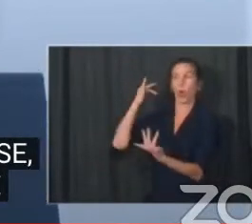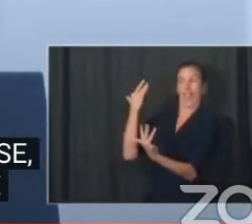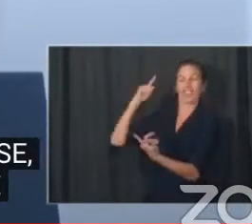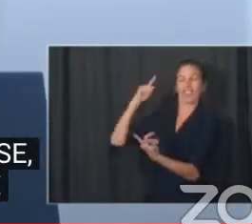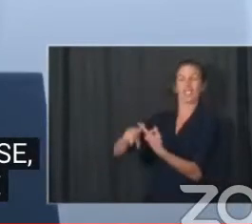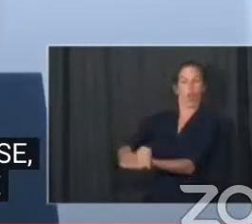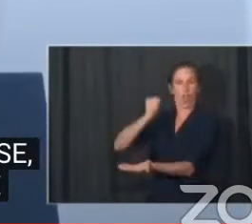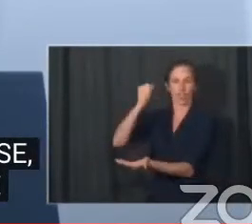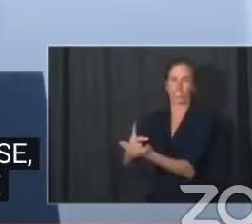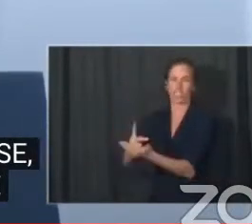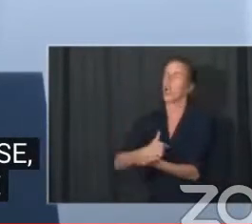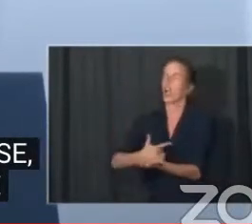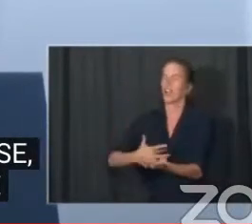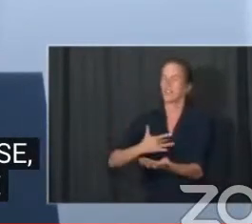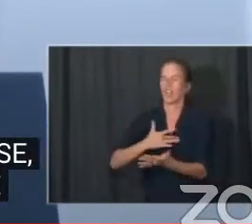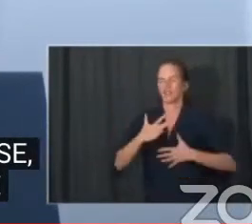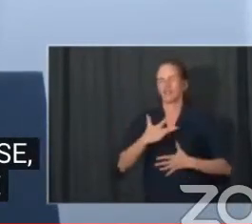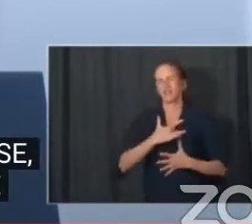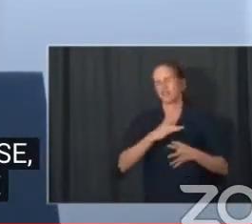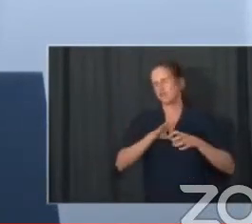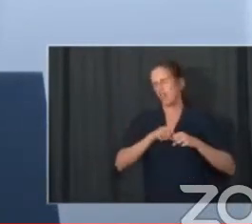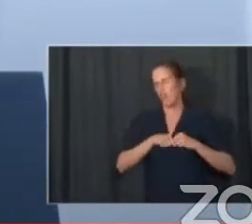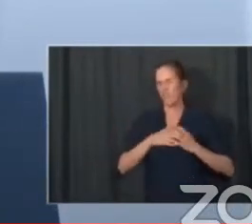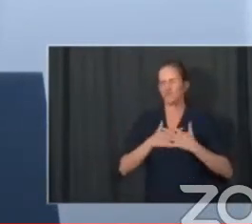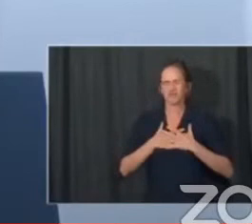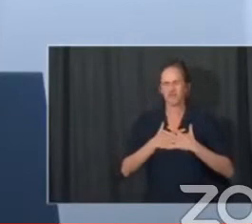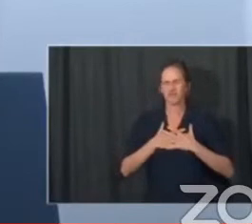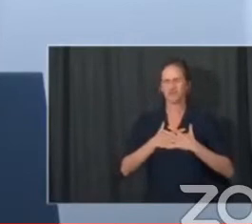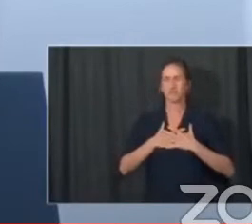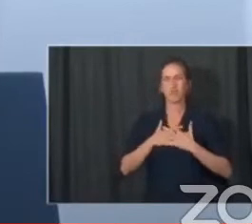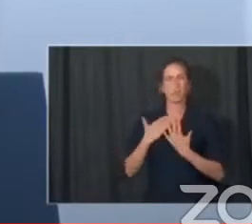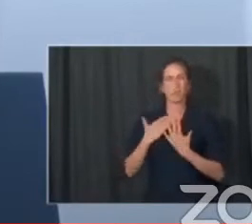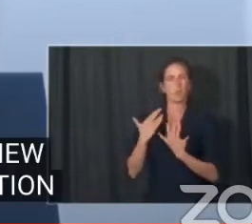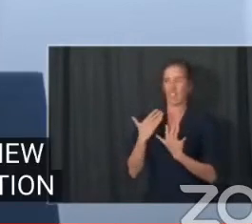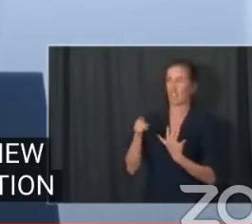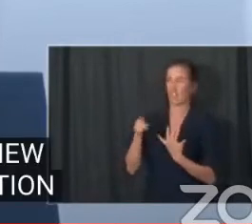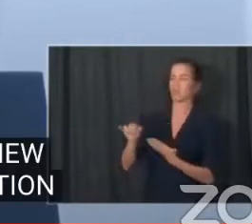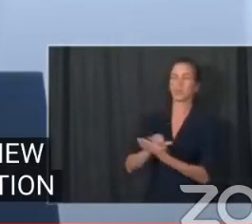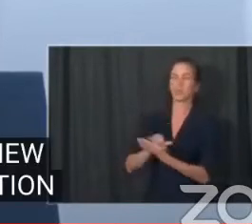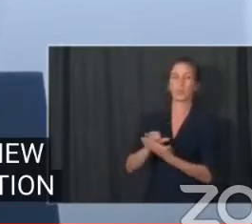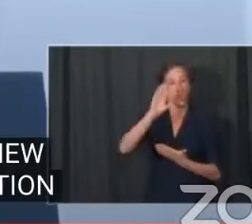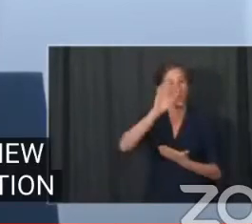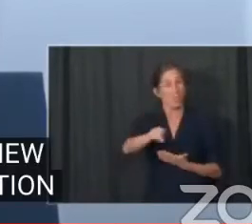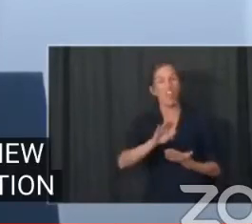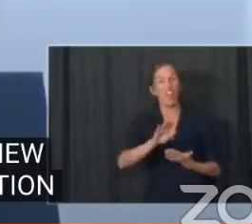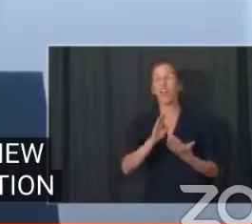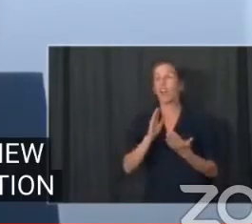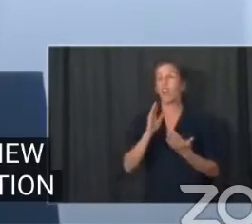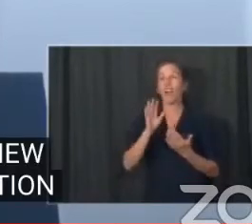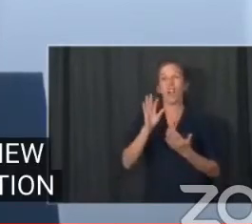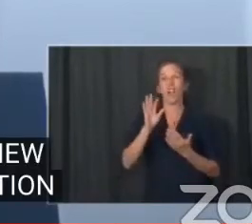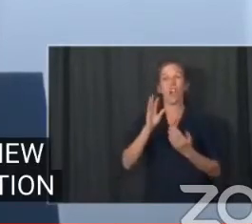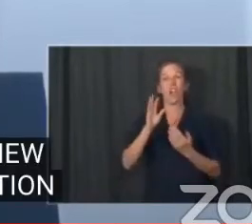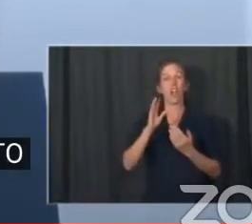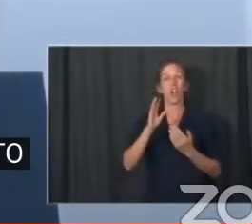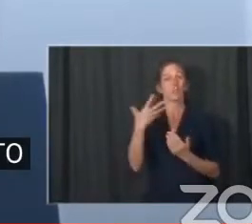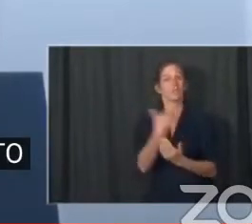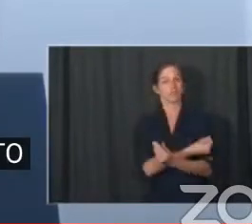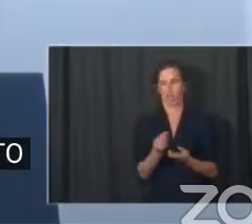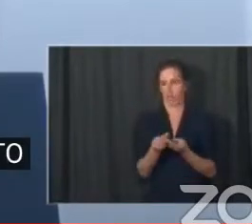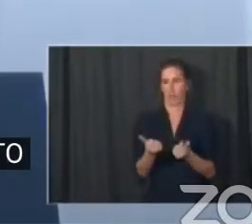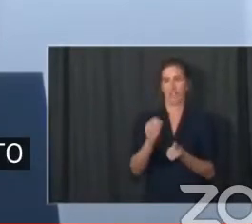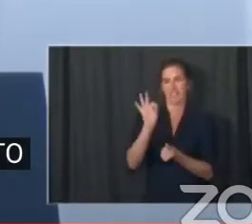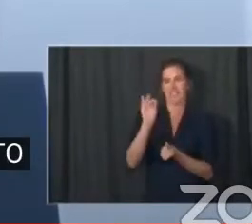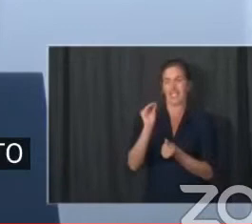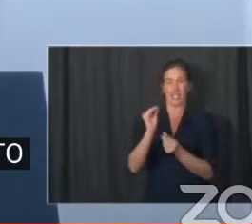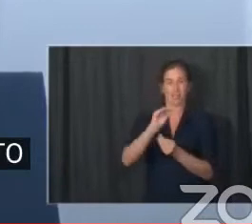mundo, pains me to say pero el hecho that. es que la Casa This is Blanca, a esta very successful, administración, amazing vaccine at 90% and more. vamos a entregar, But no la so the entregaríamos